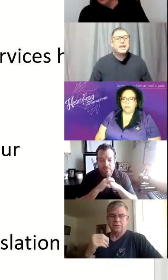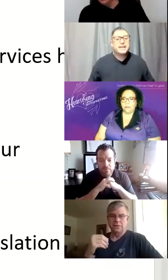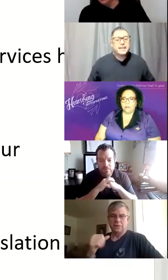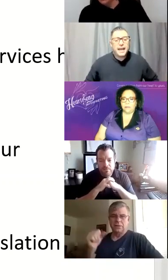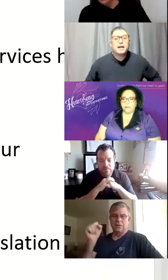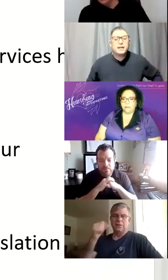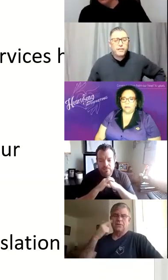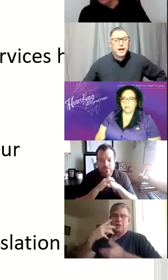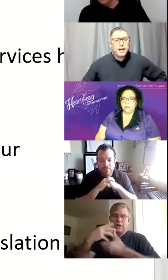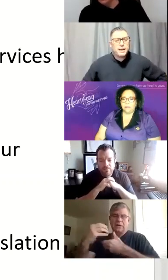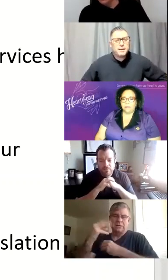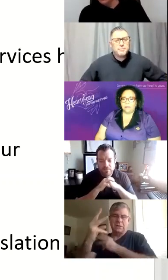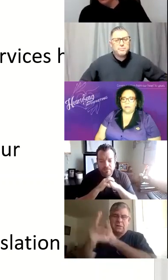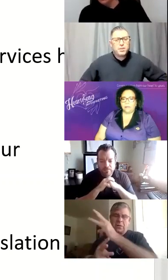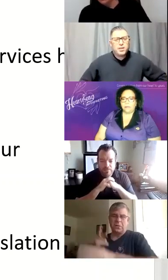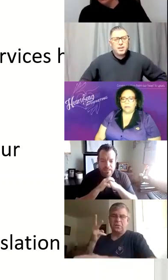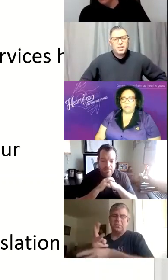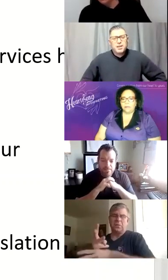Yeah.